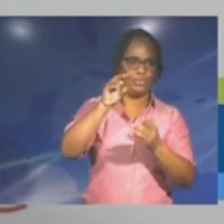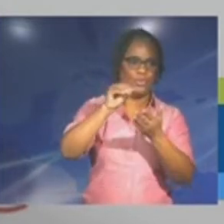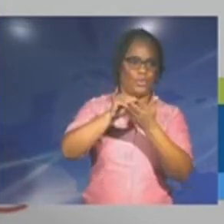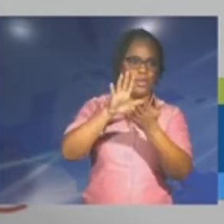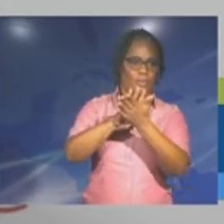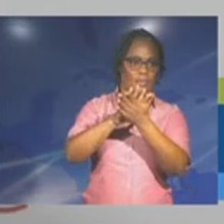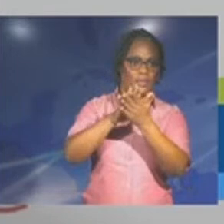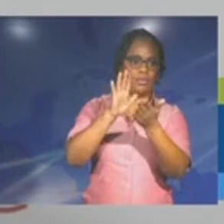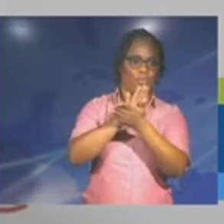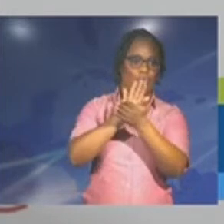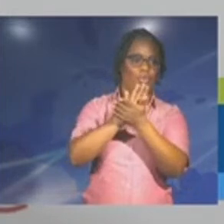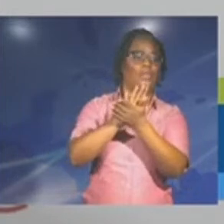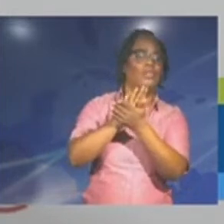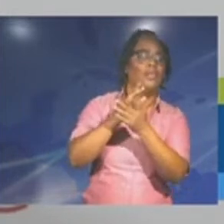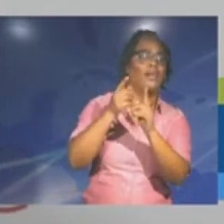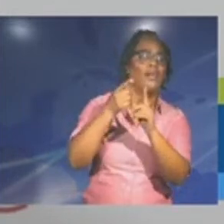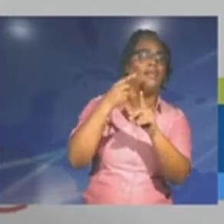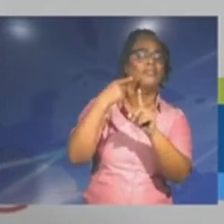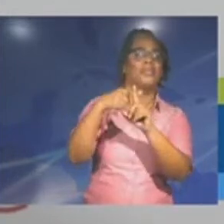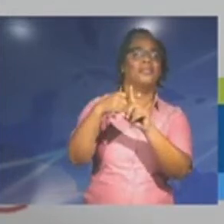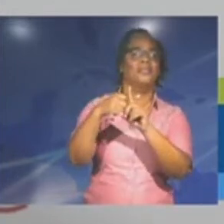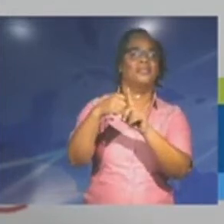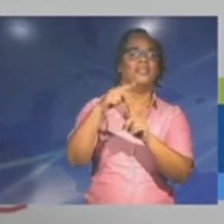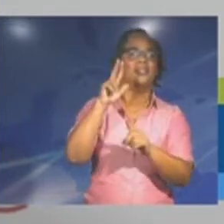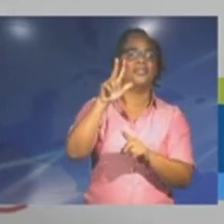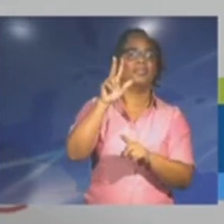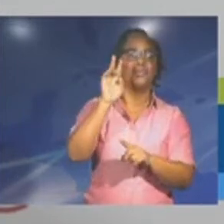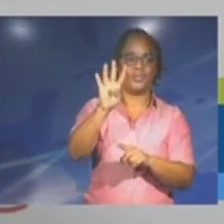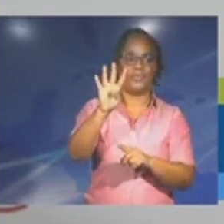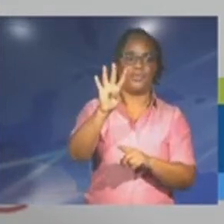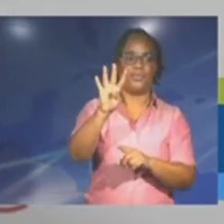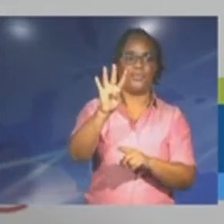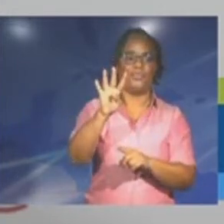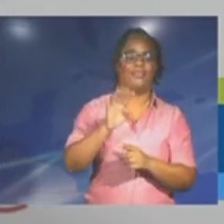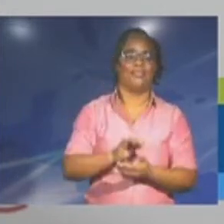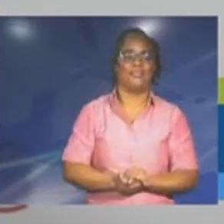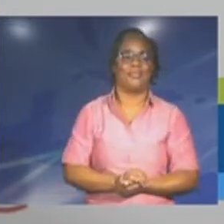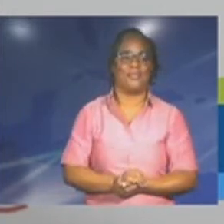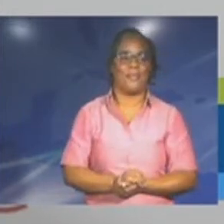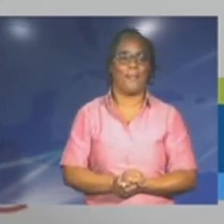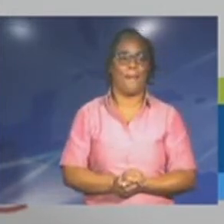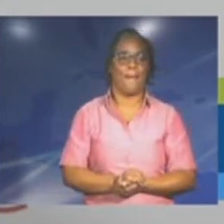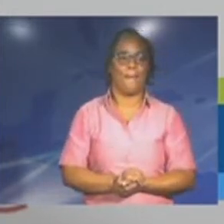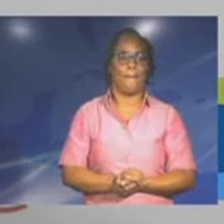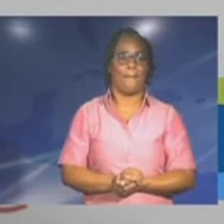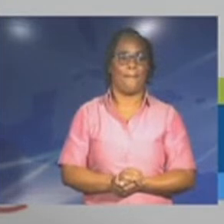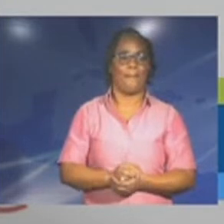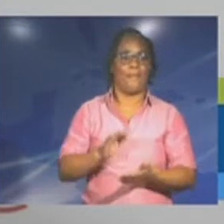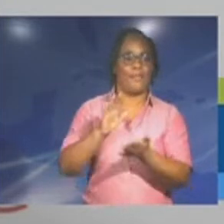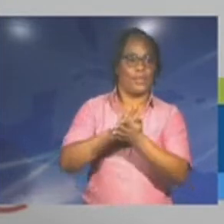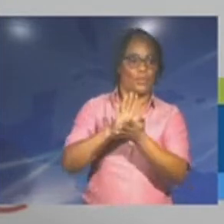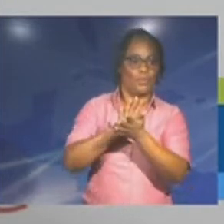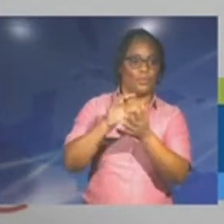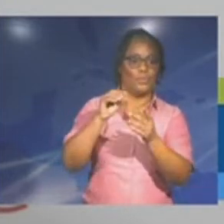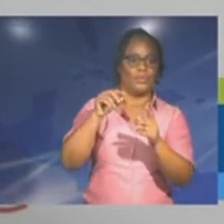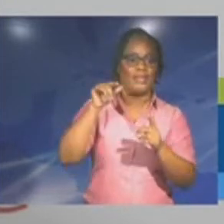positive cases, 34. The number of schools where students were tested, 41.